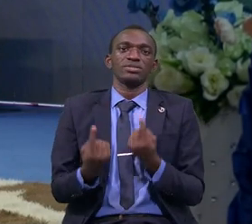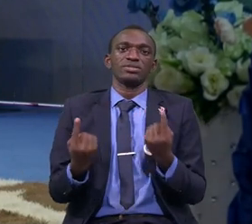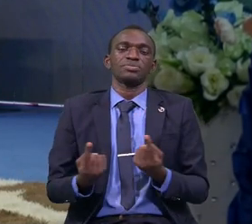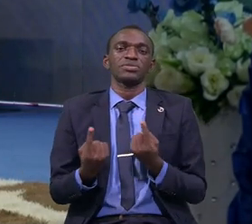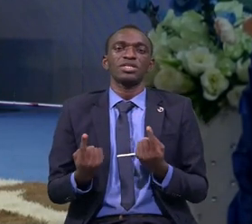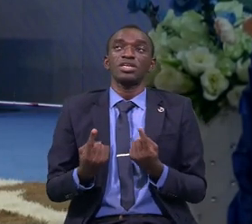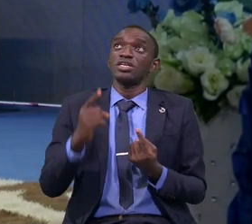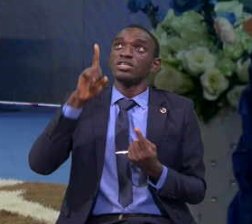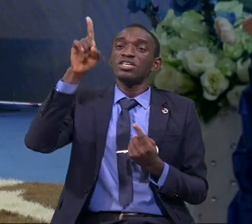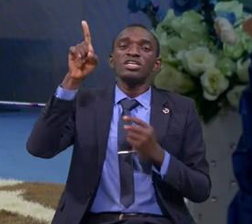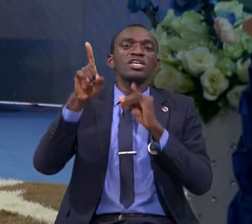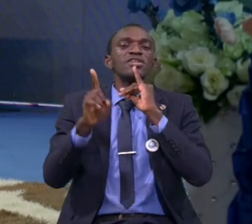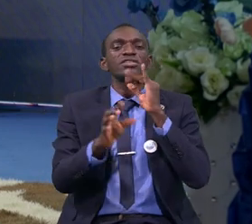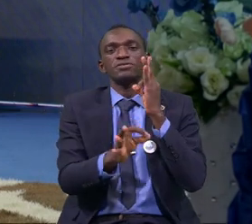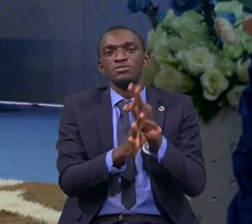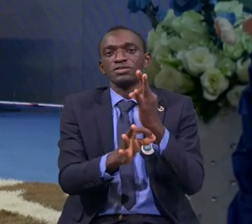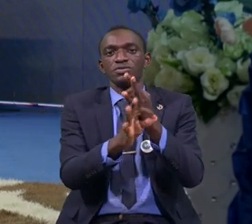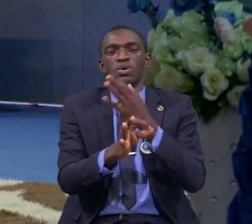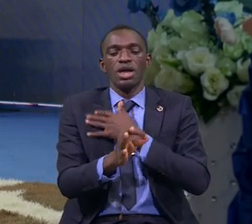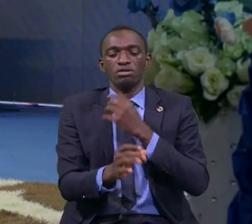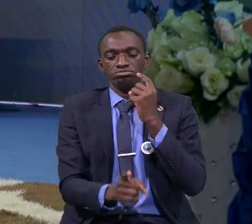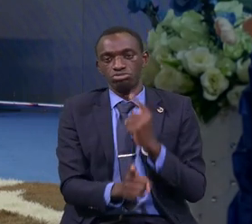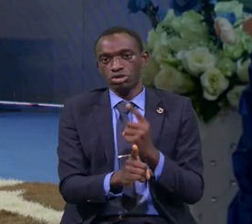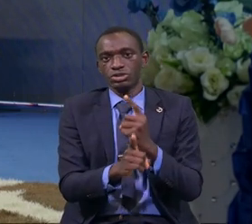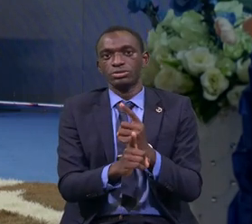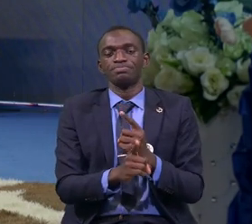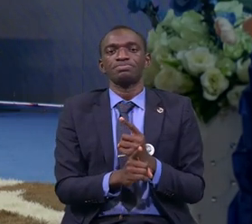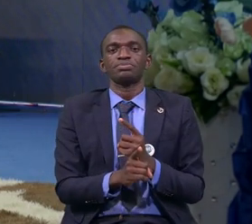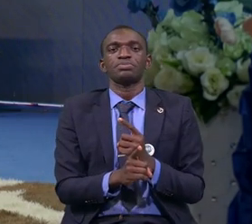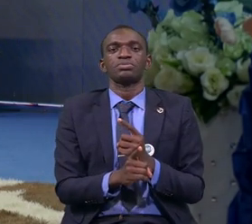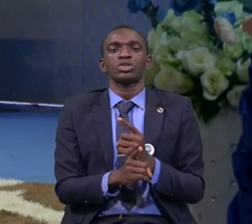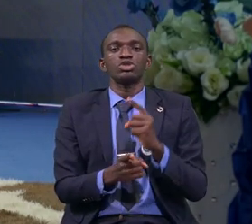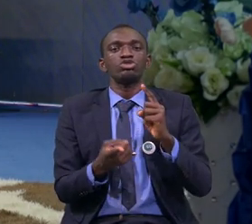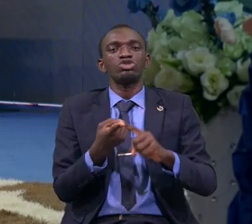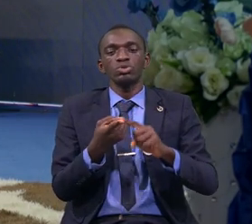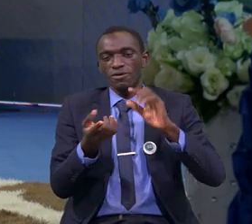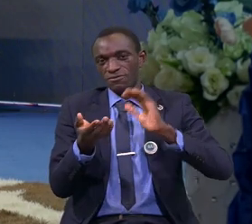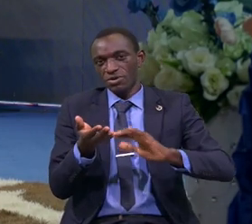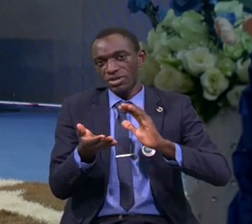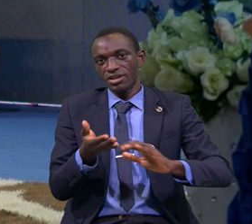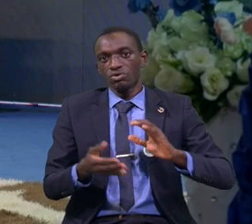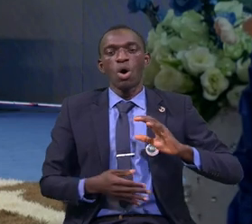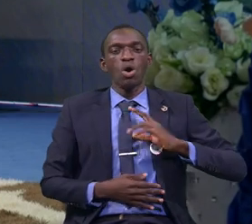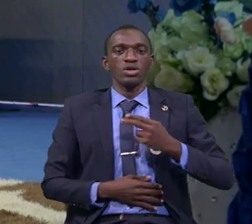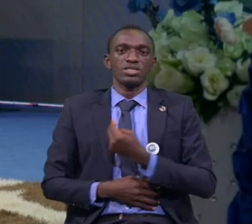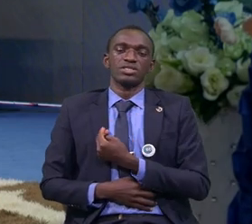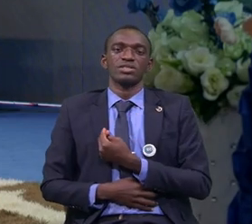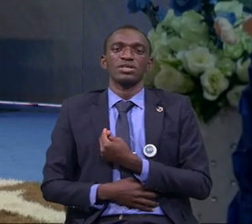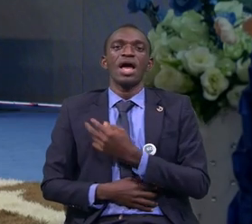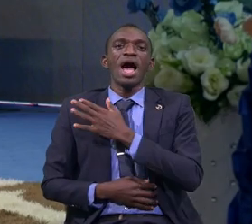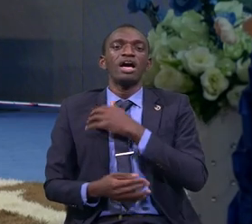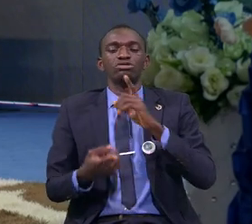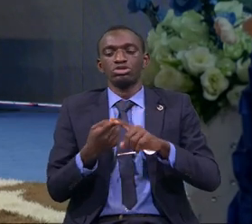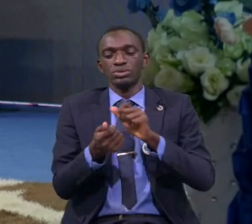He is faithful and just to forgive us and to